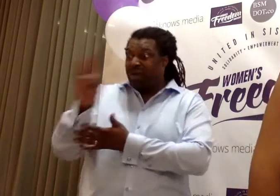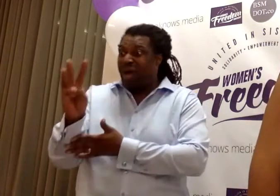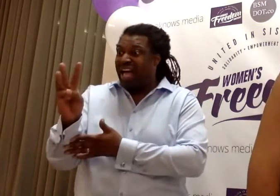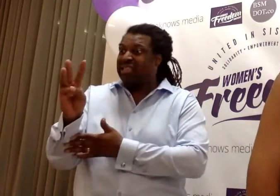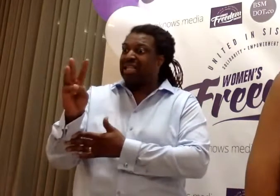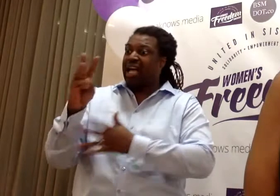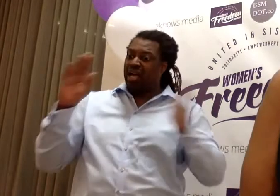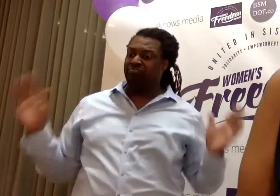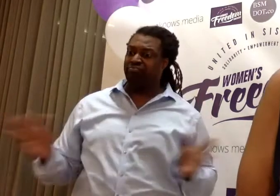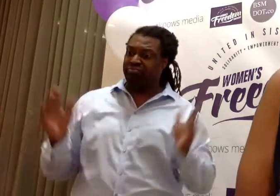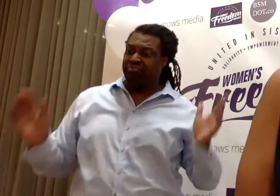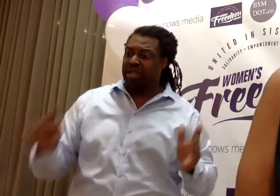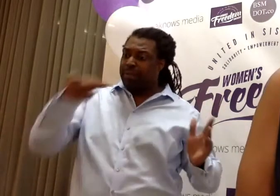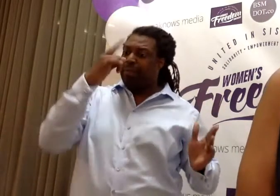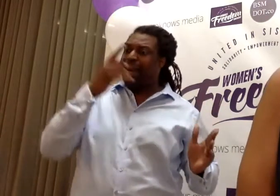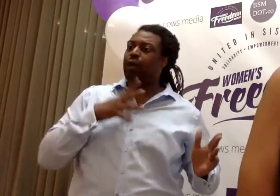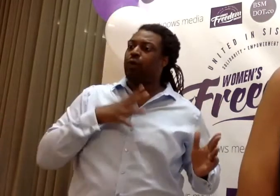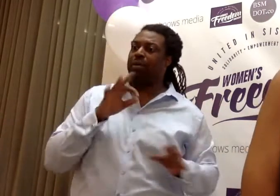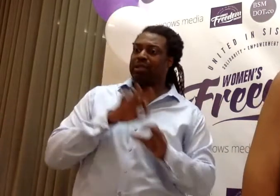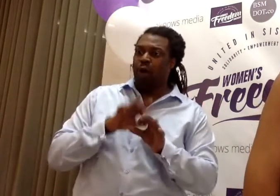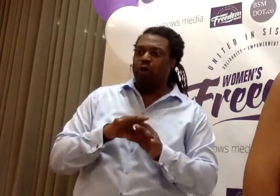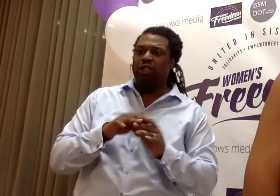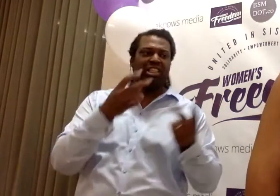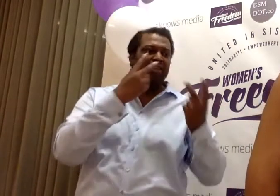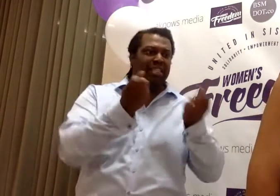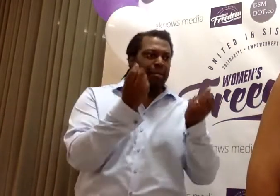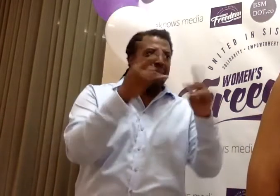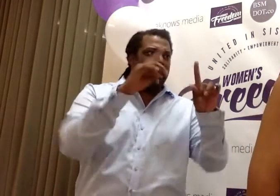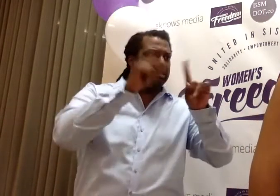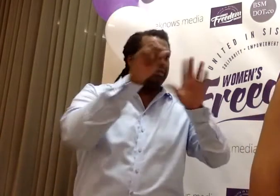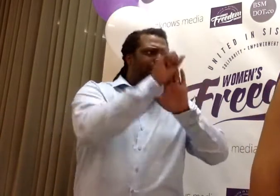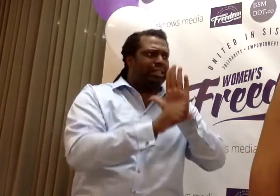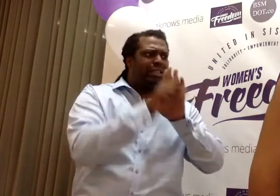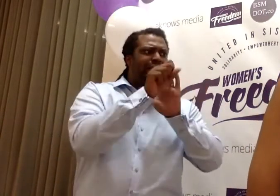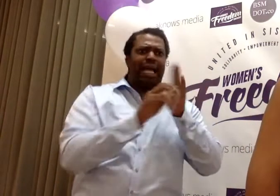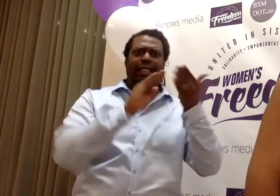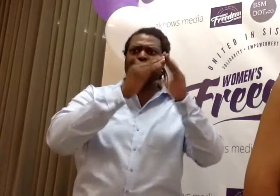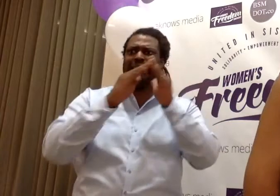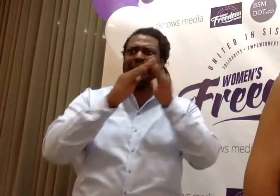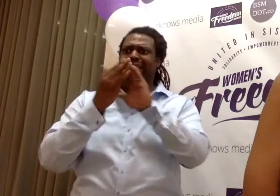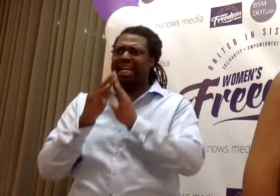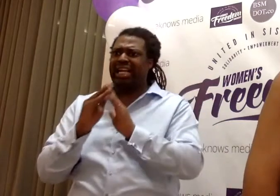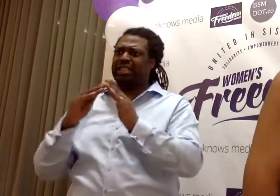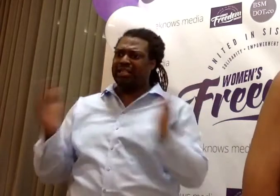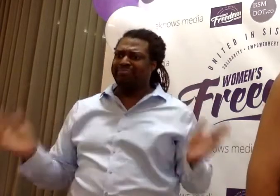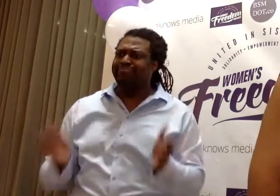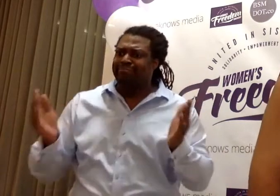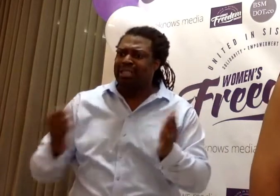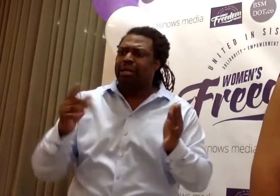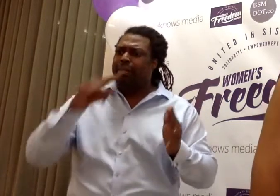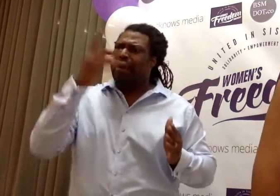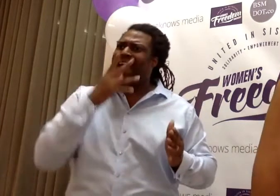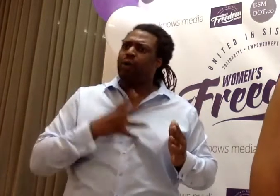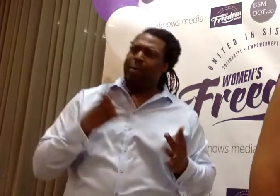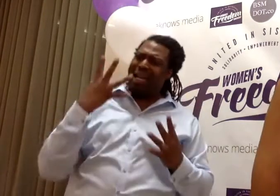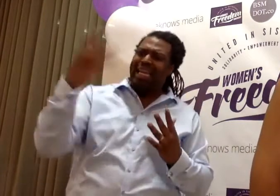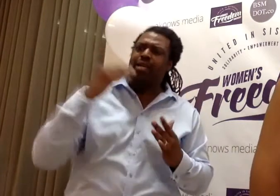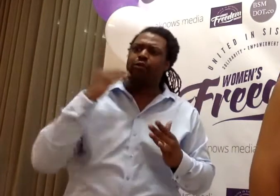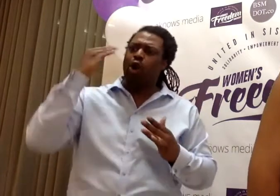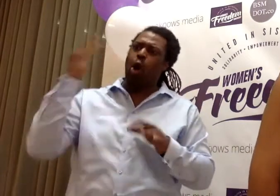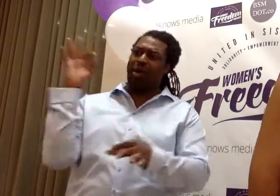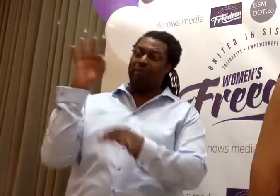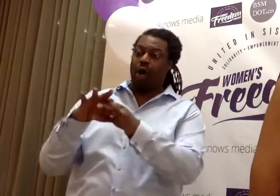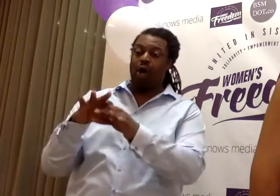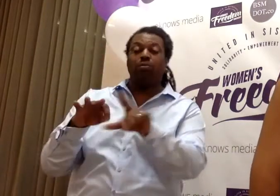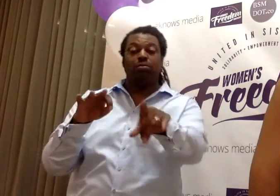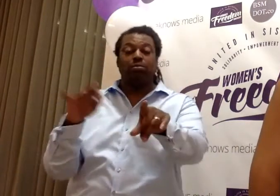the Black women's vote. She went to so many states and cities and got these Black women out of their houses to vote. And as you know, the